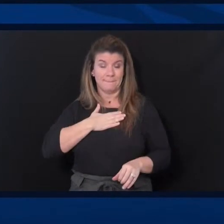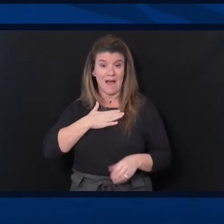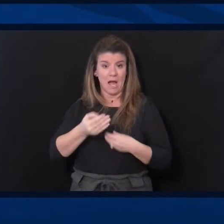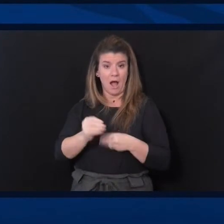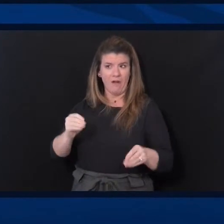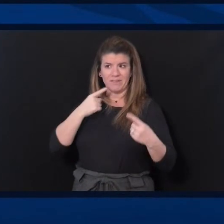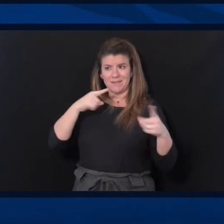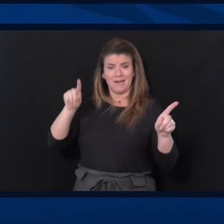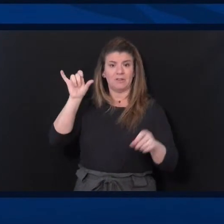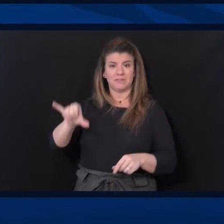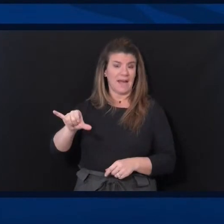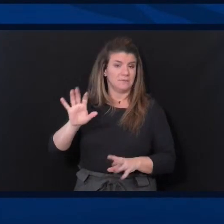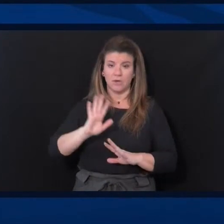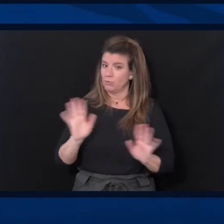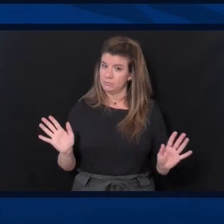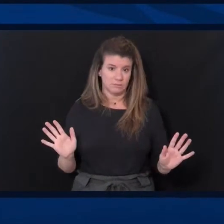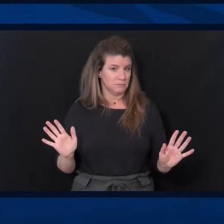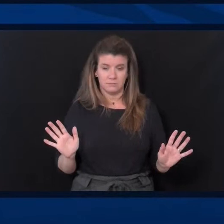and